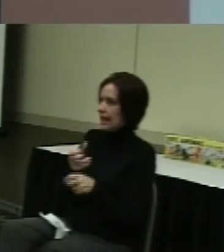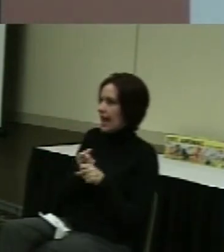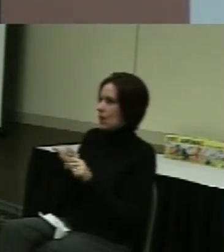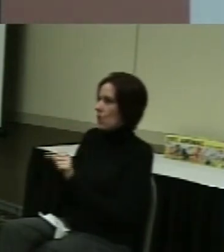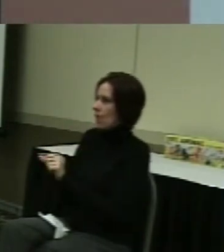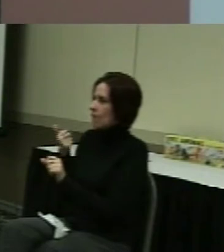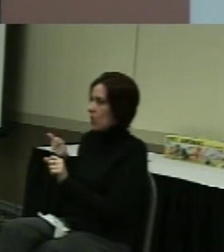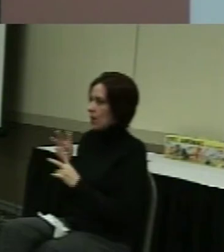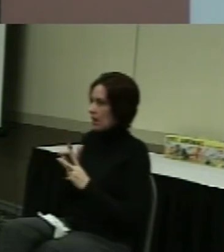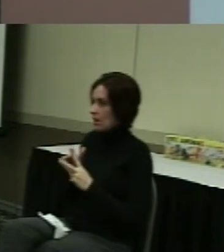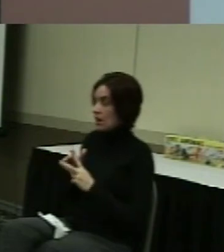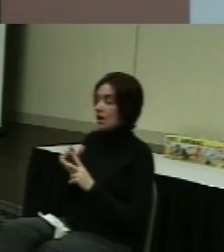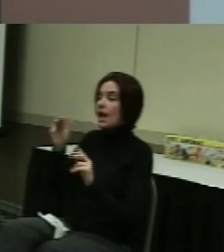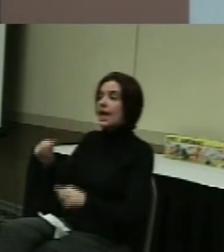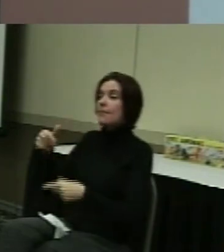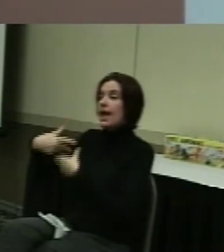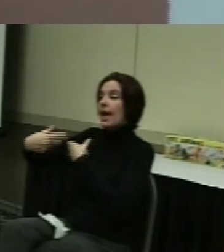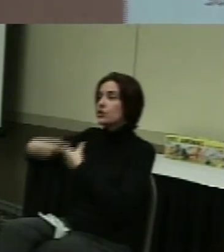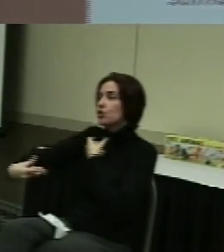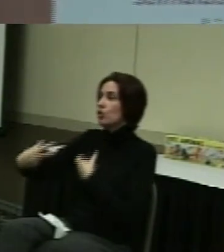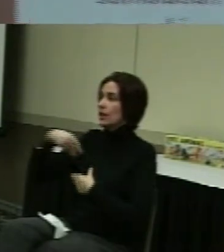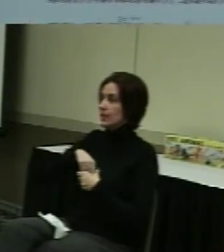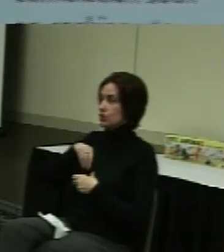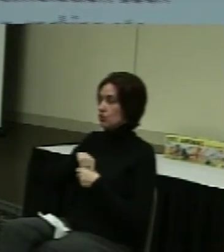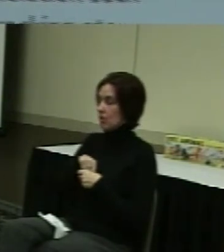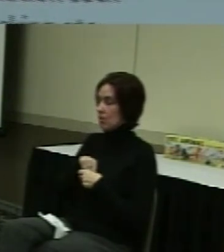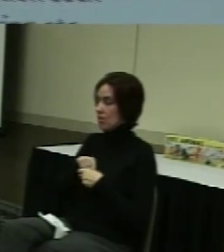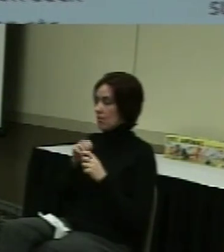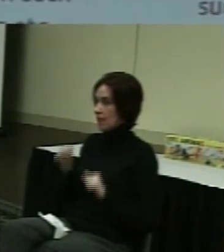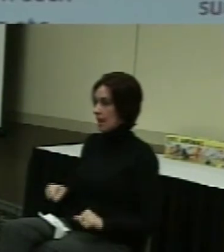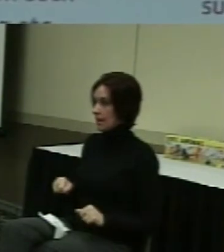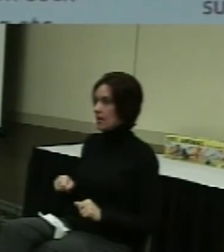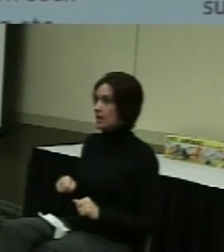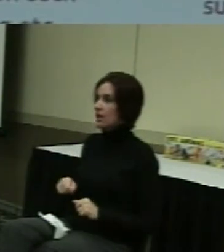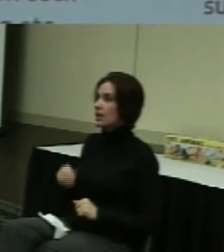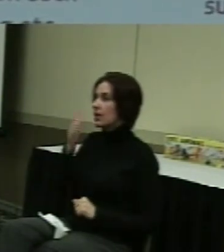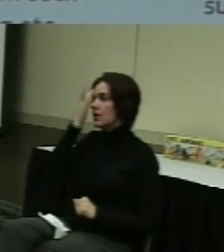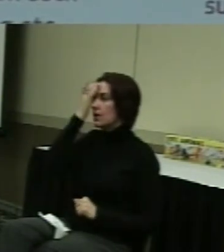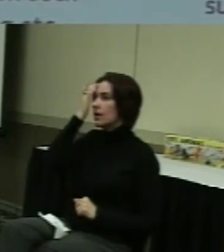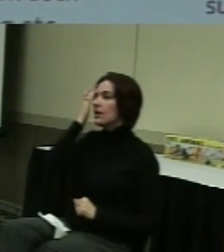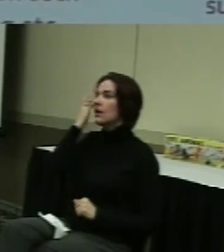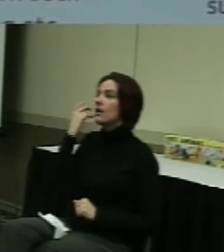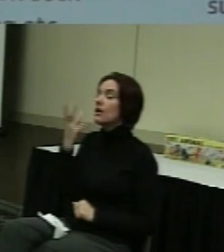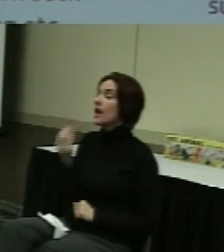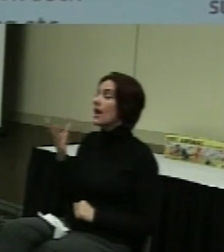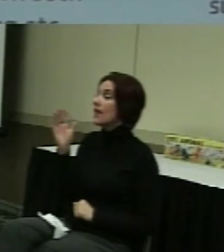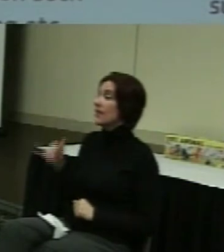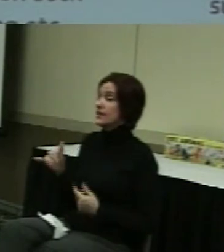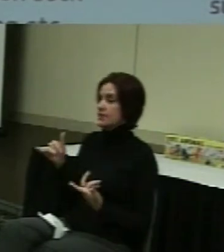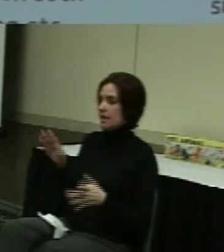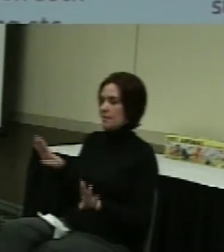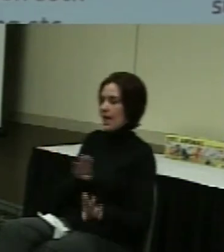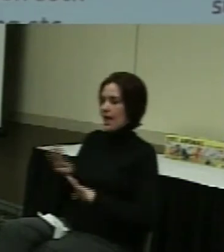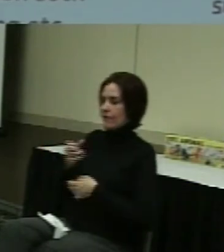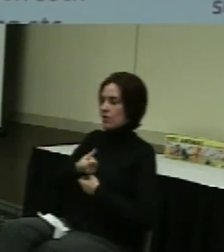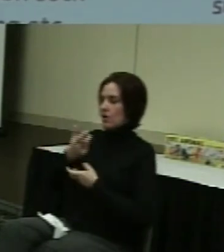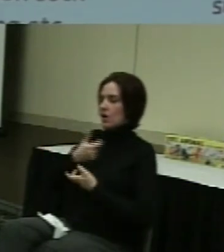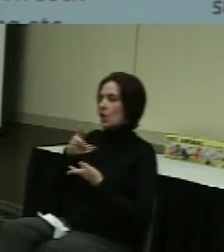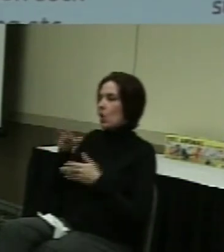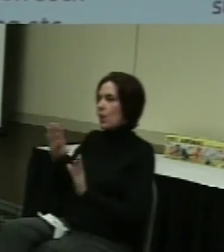And it could be external or internal. And you and I, this is just a way to tell us in a